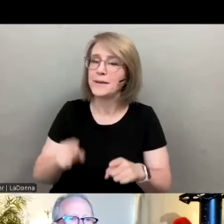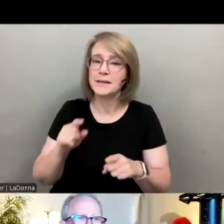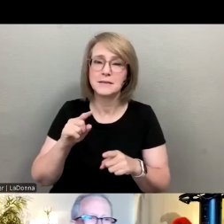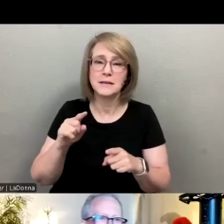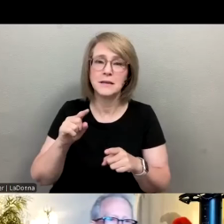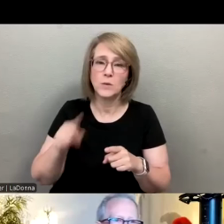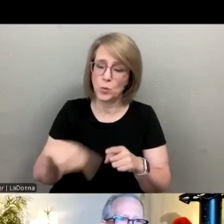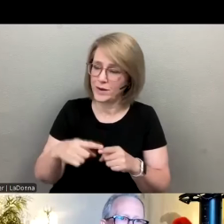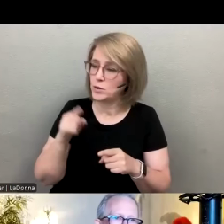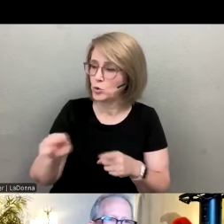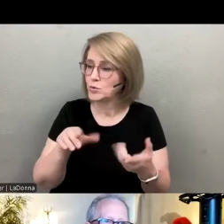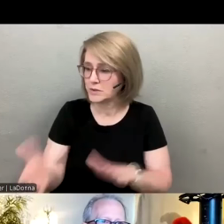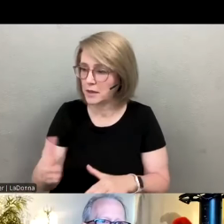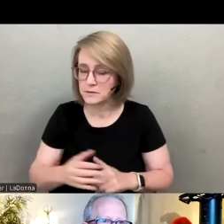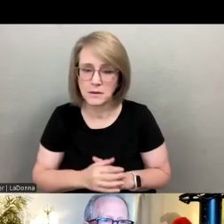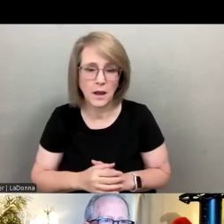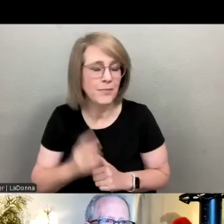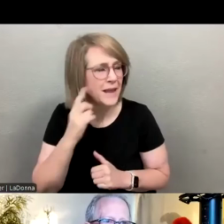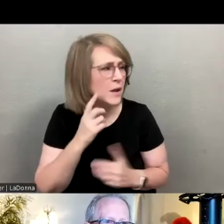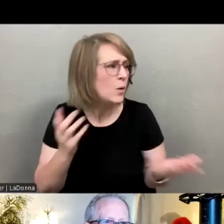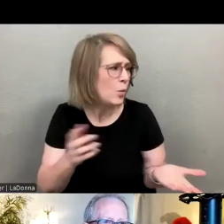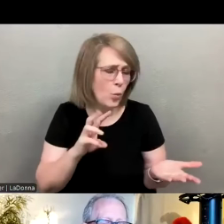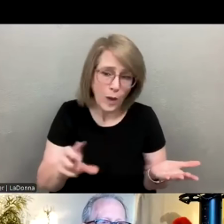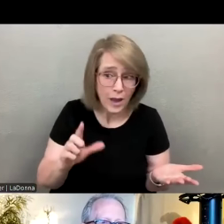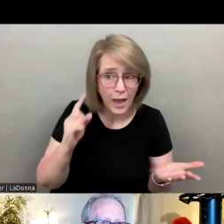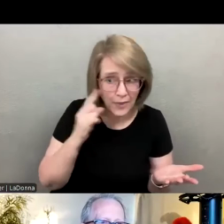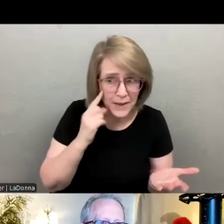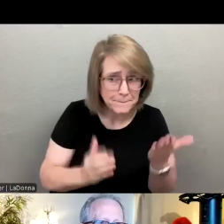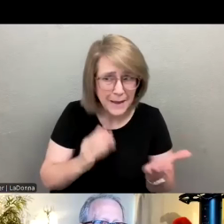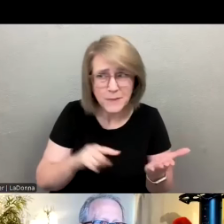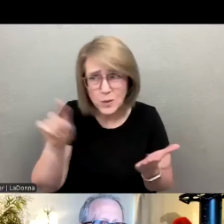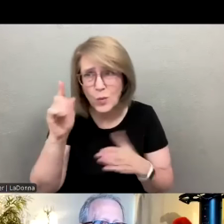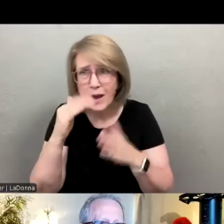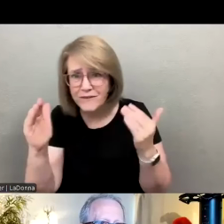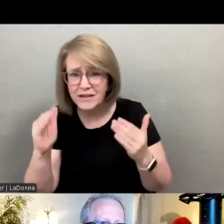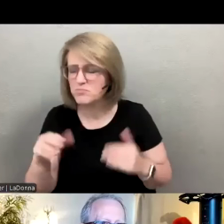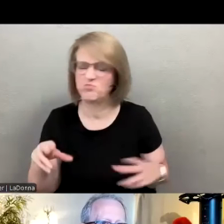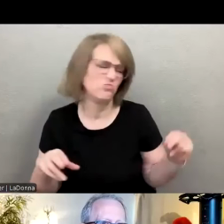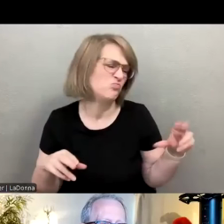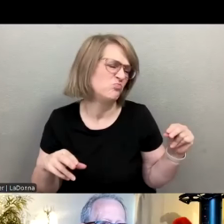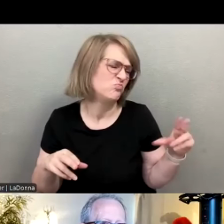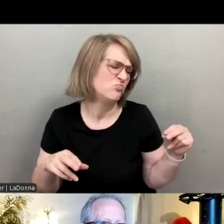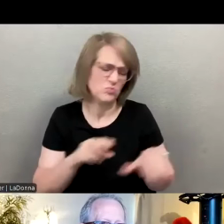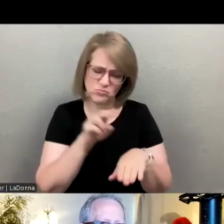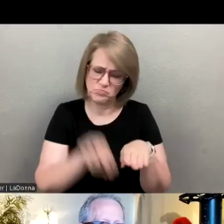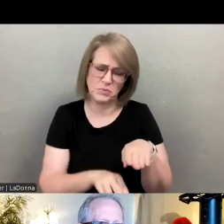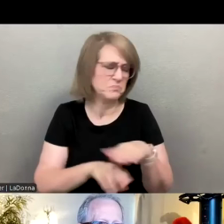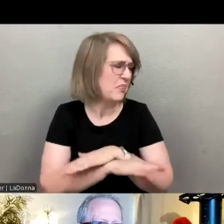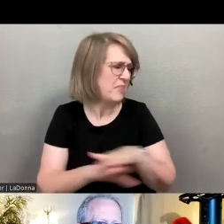my Lord. And I'm going, well, I think maybe you go to heaven, kind of thing. And he's like, nope, you're 6 feet under your worm